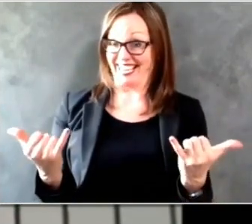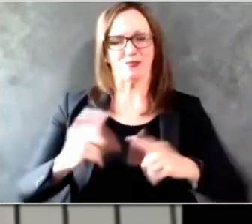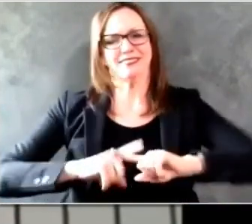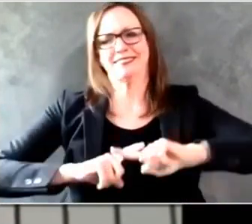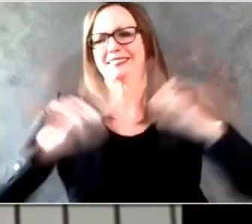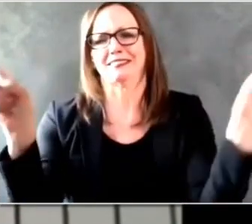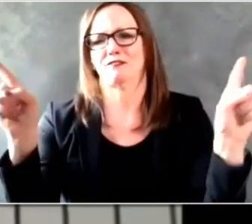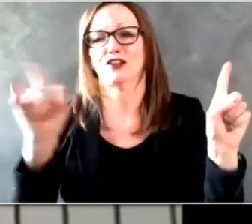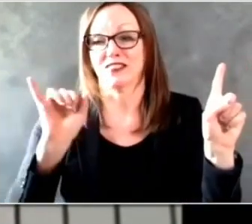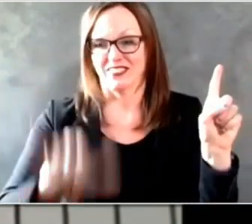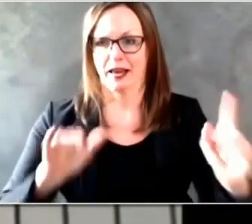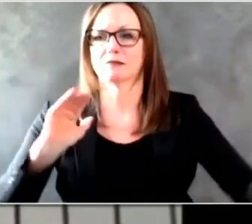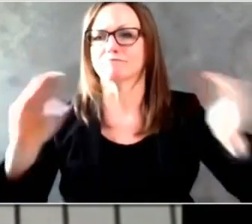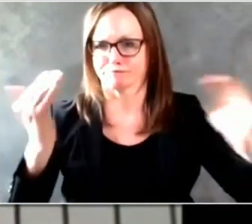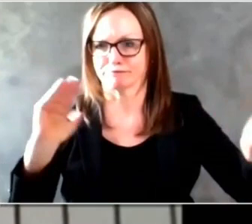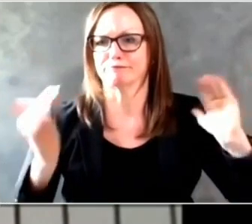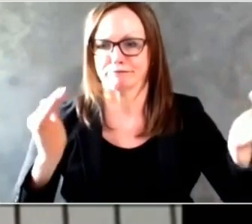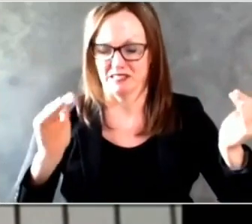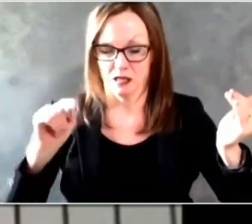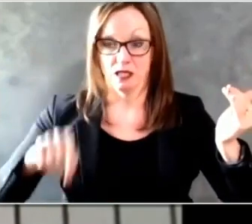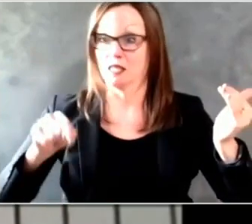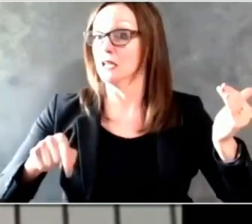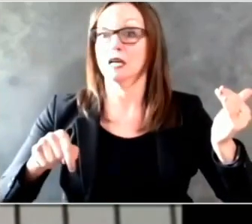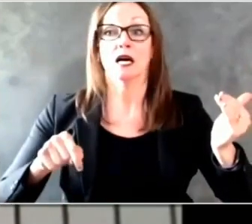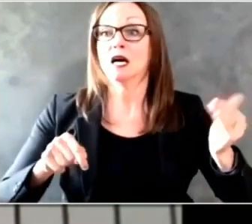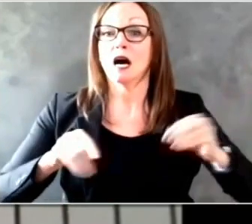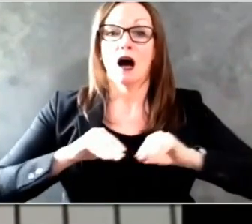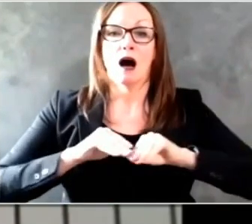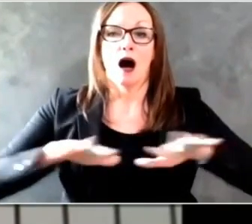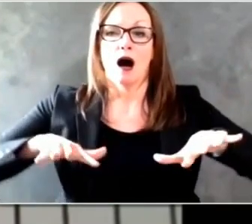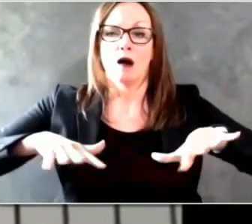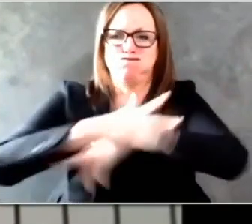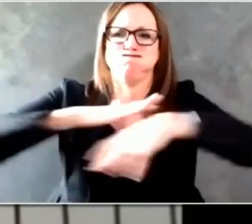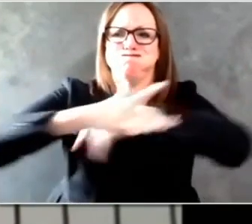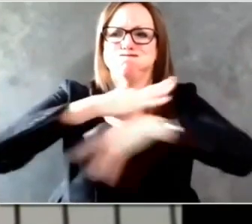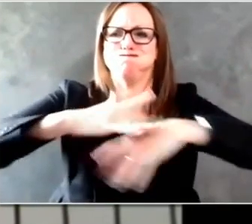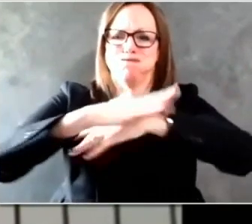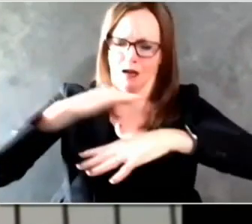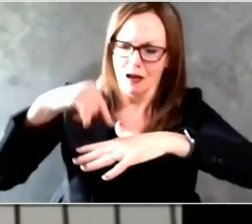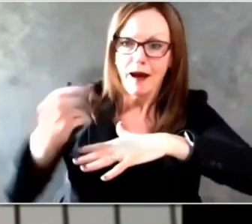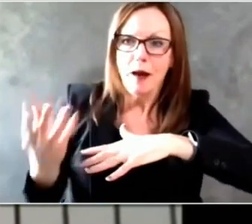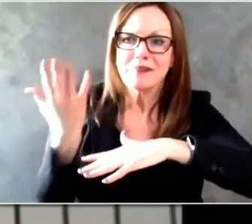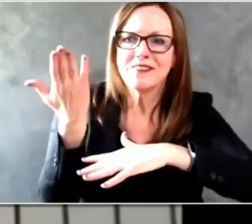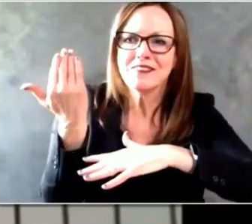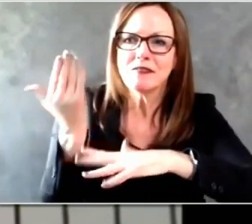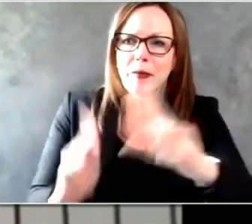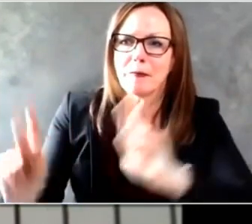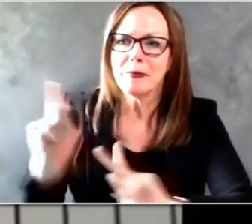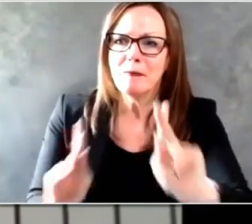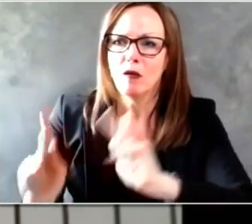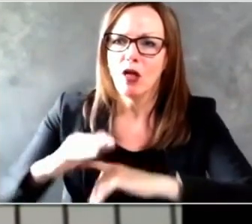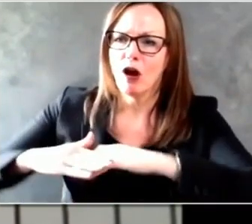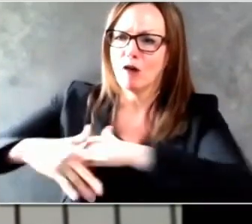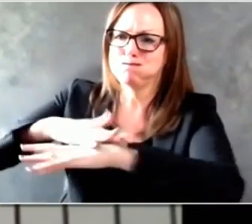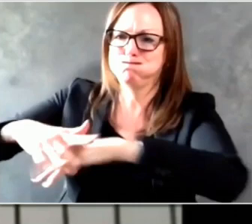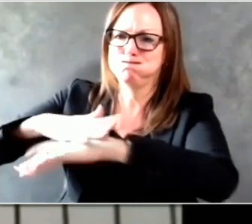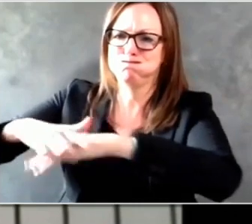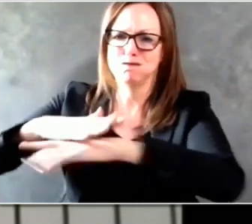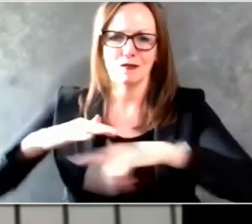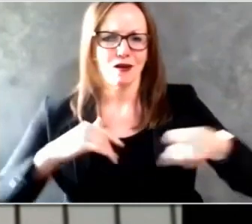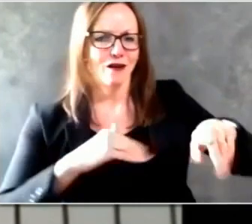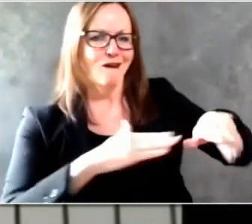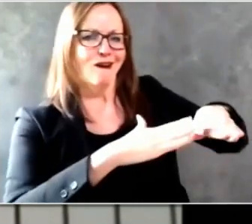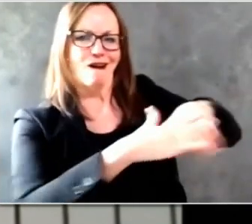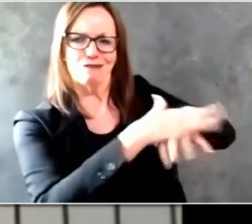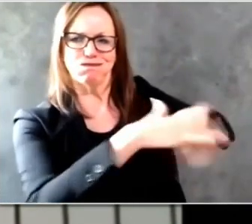being interviewed. So I would say, that is, we're definitely seeing higher activity and through many different metrics